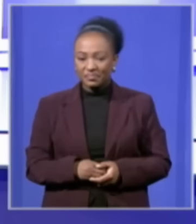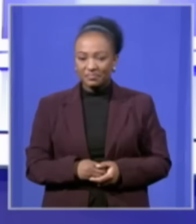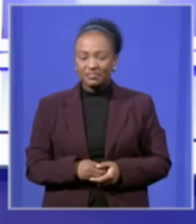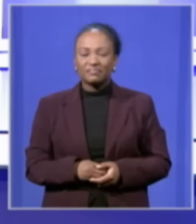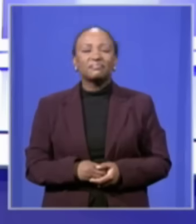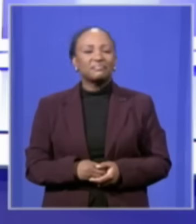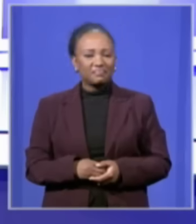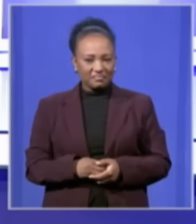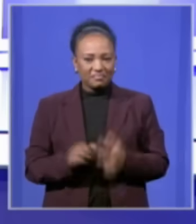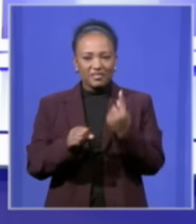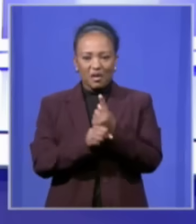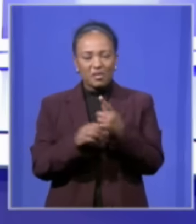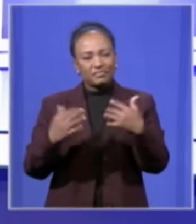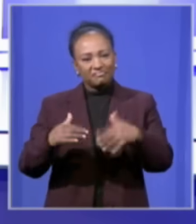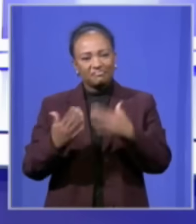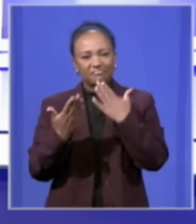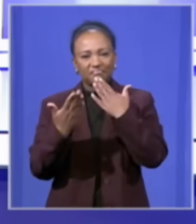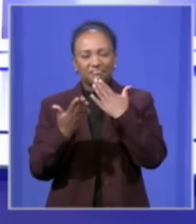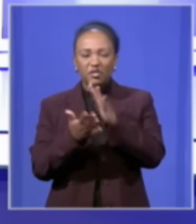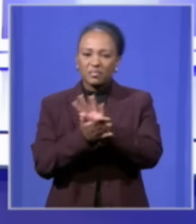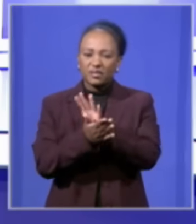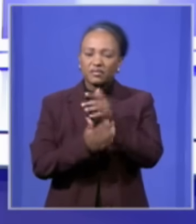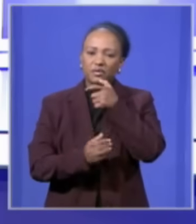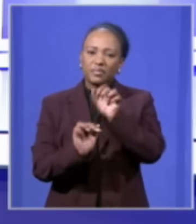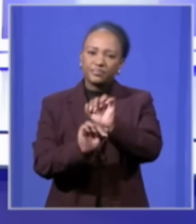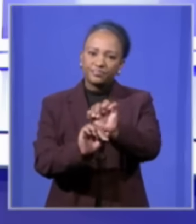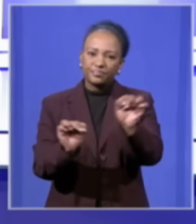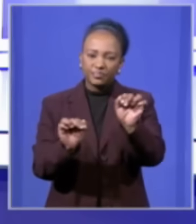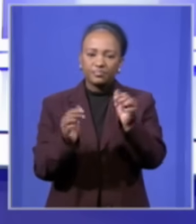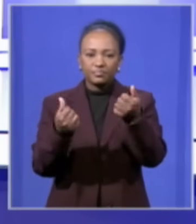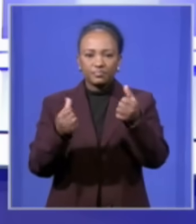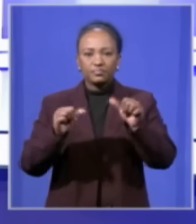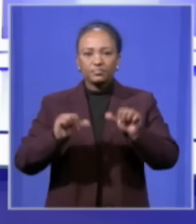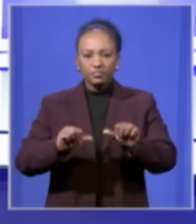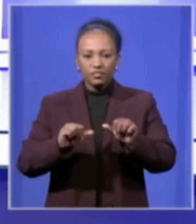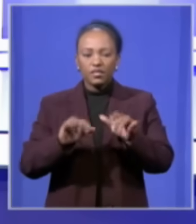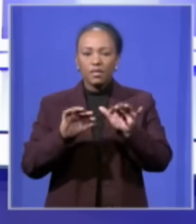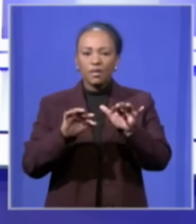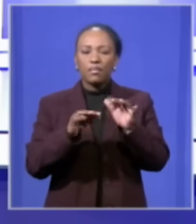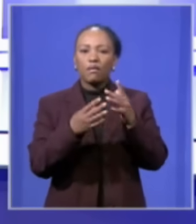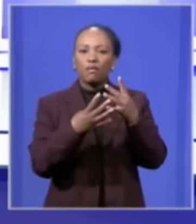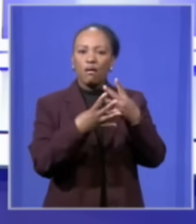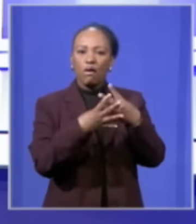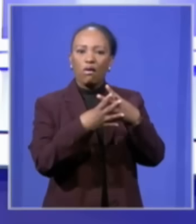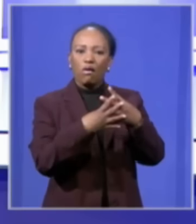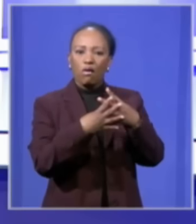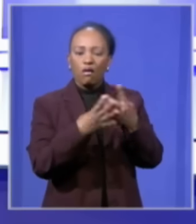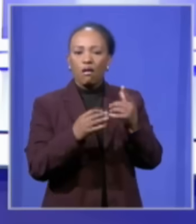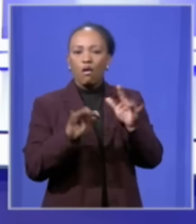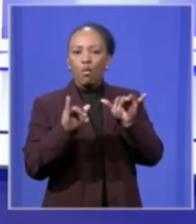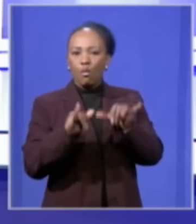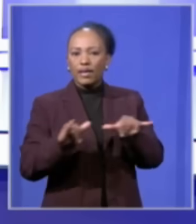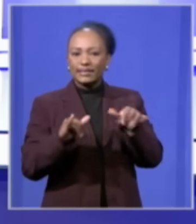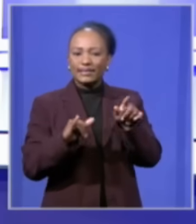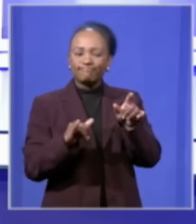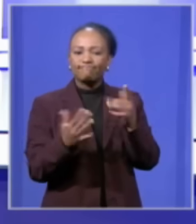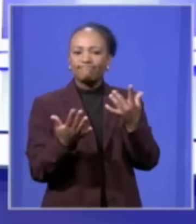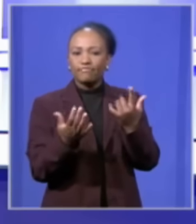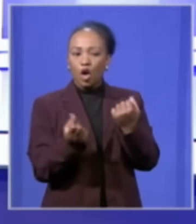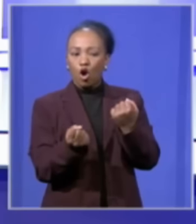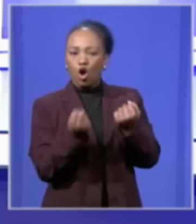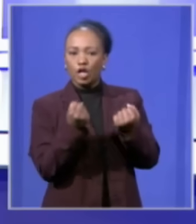ka mehla re leboga maikutlo re gatela pele ka tšeo di rego ba go legwa bao ba letetše go tsheko bao ga bjalo ba go